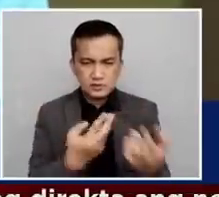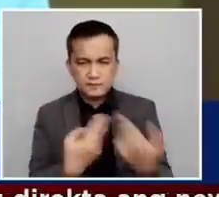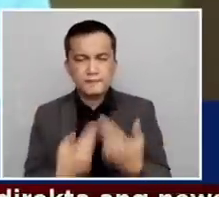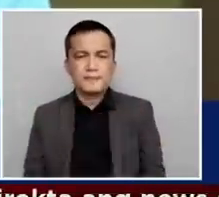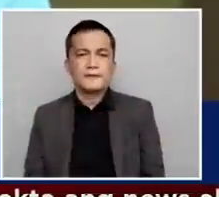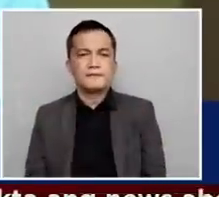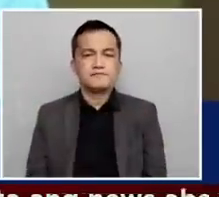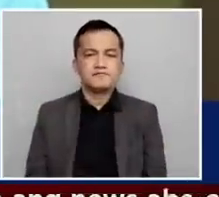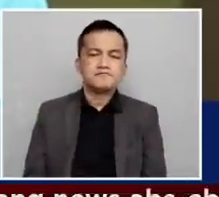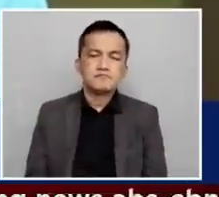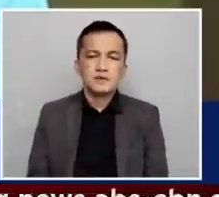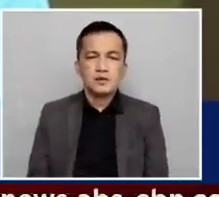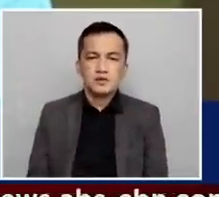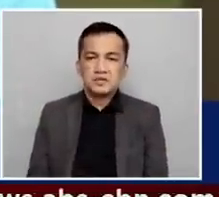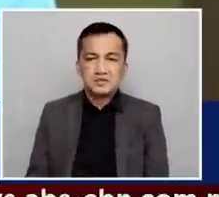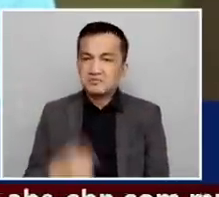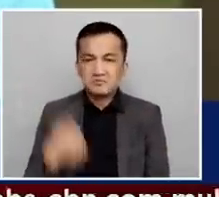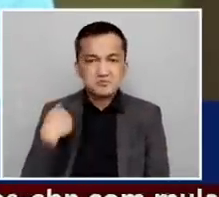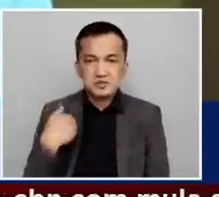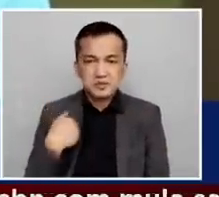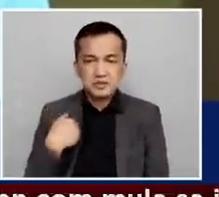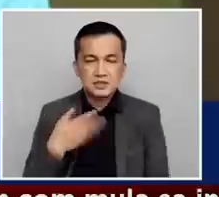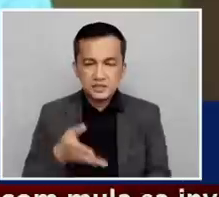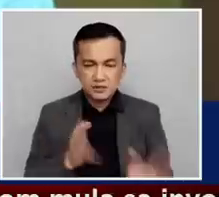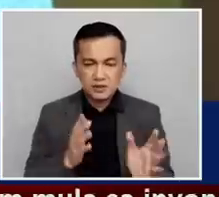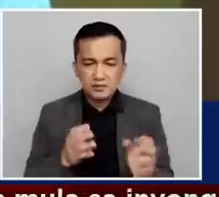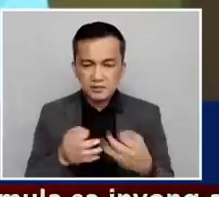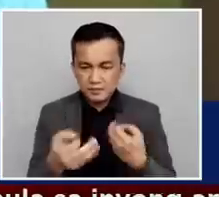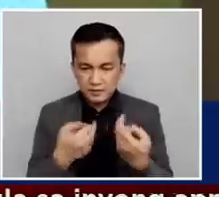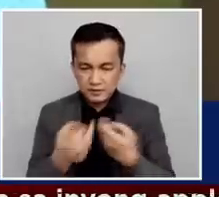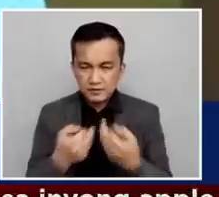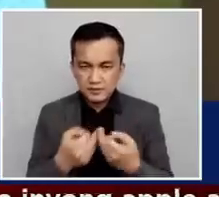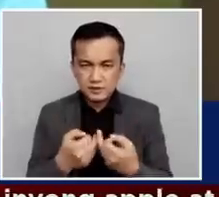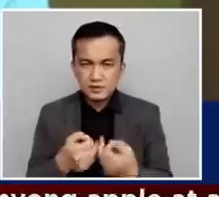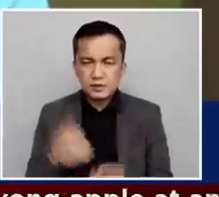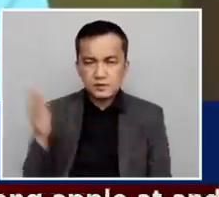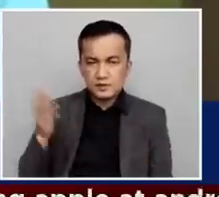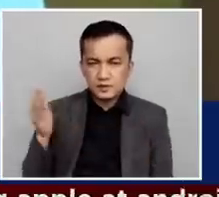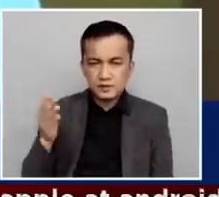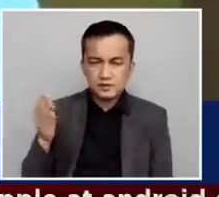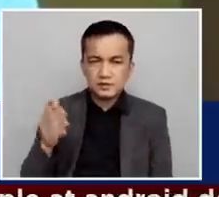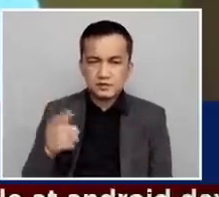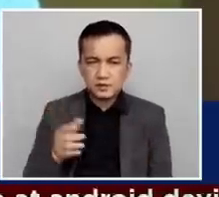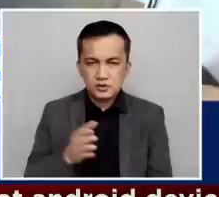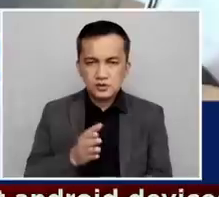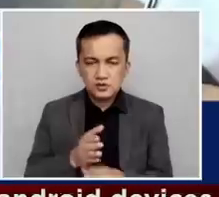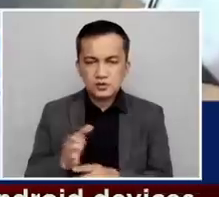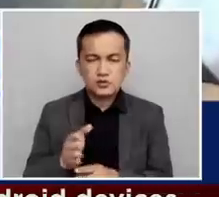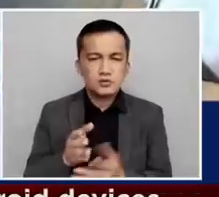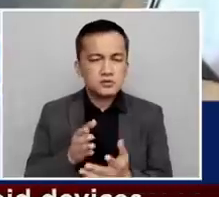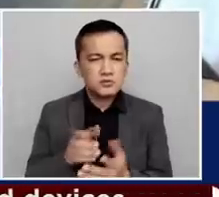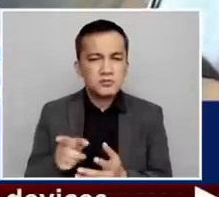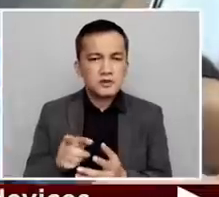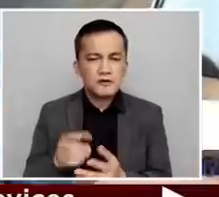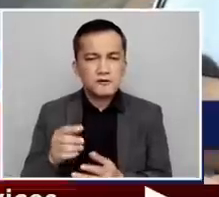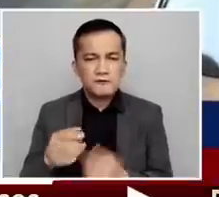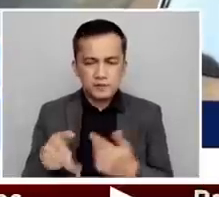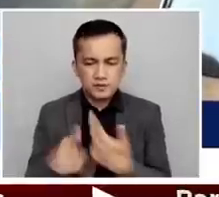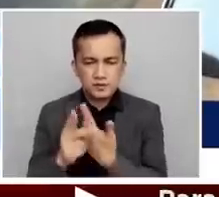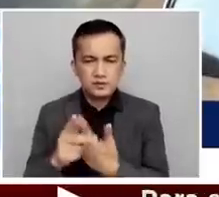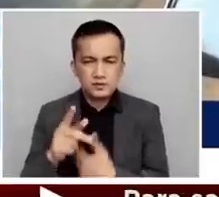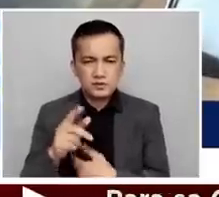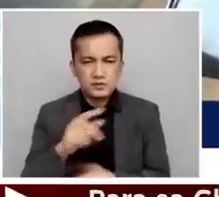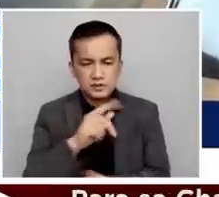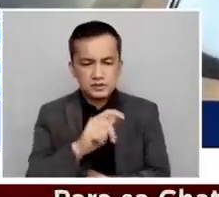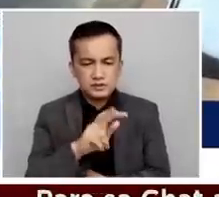hindi pinayagang magpaliwanag at mag-privilege speech sa pamamagitan ng video conference si Tevez. Ang hindi ko po maunawahan